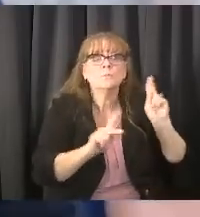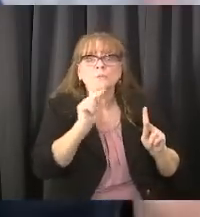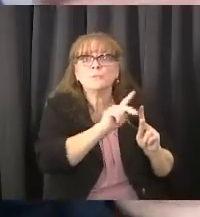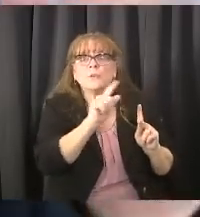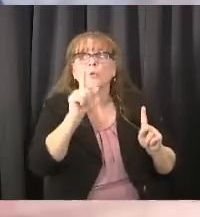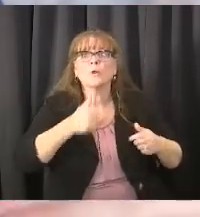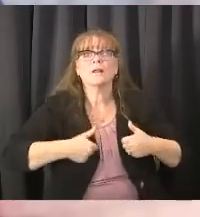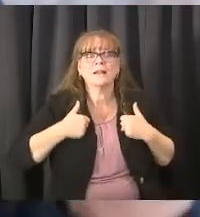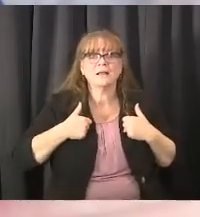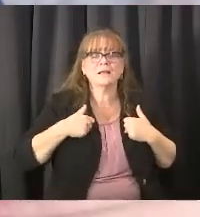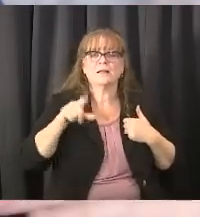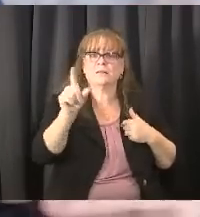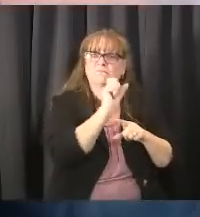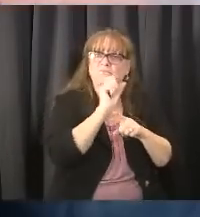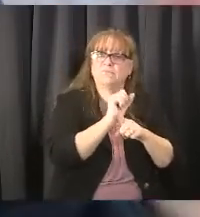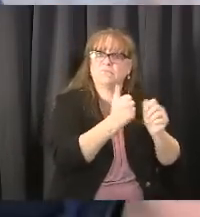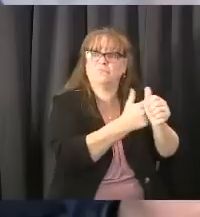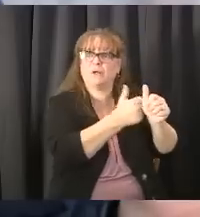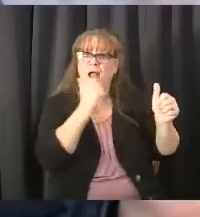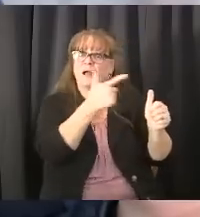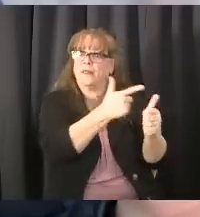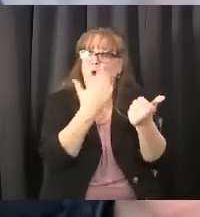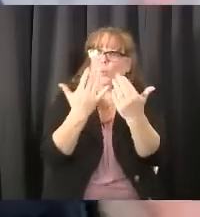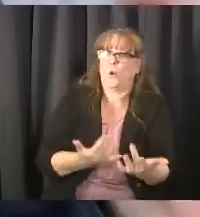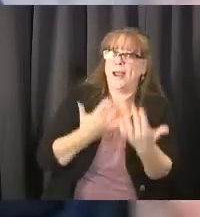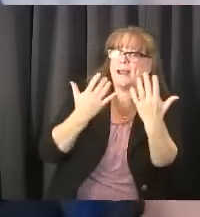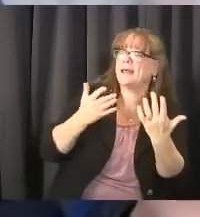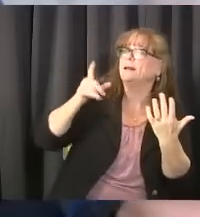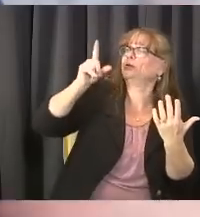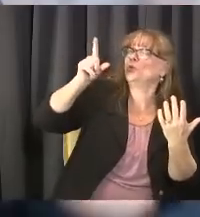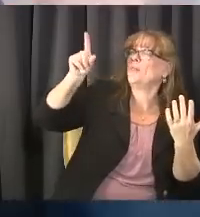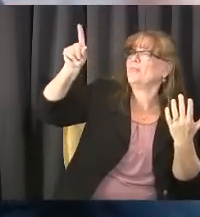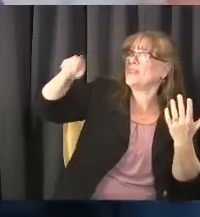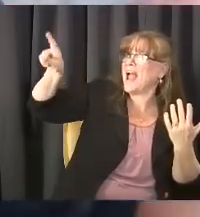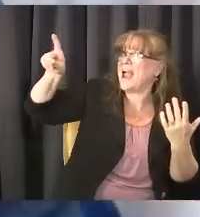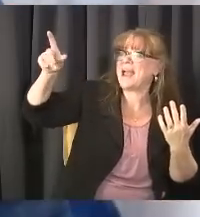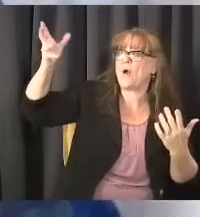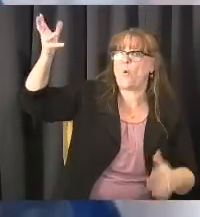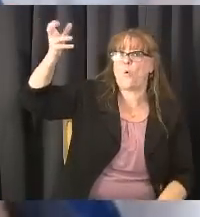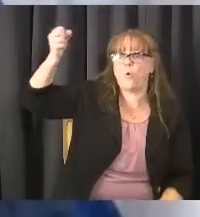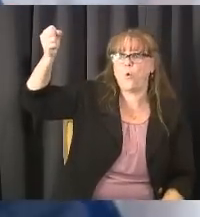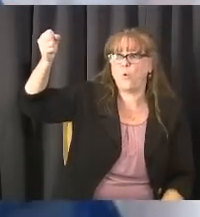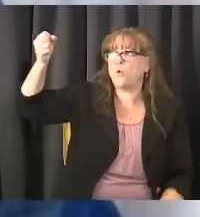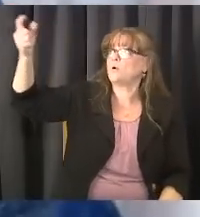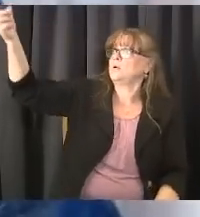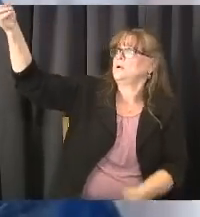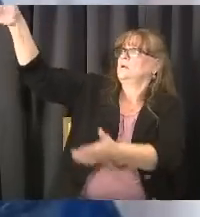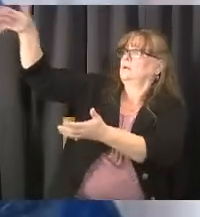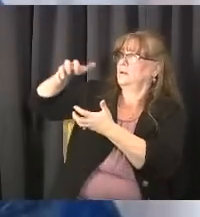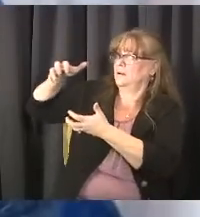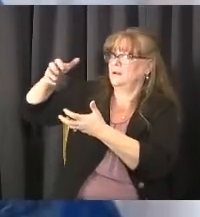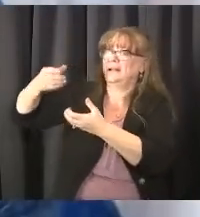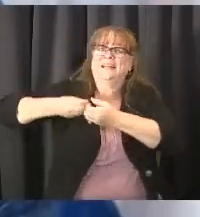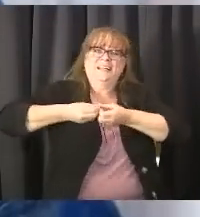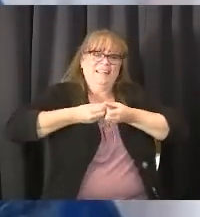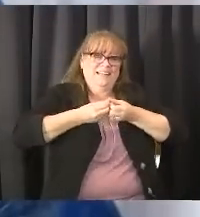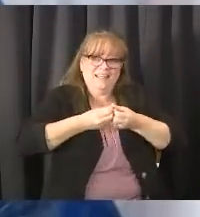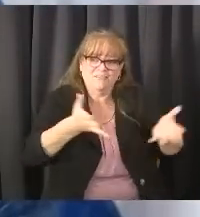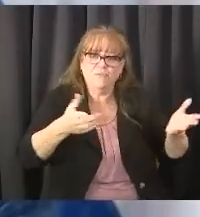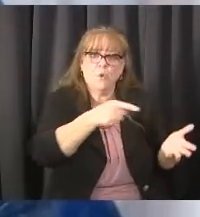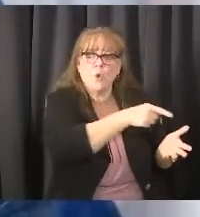caught up and freeing us up to be able to use some of those vaccines that were scheduled for people age 70 and up through our partners and